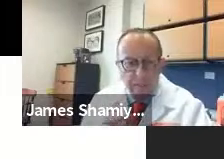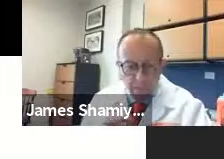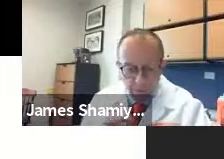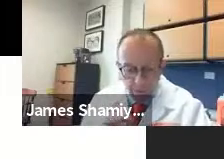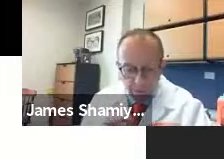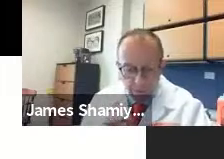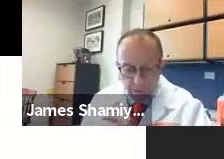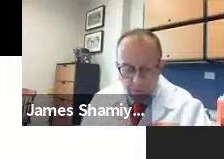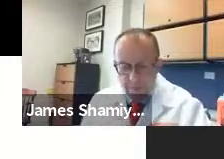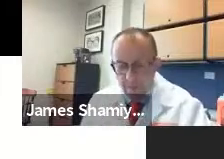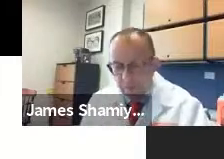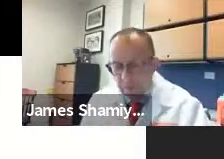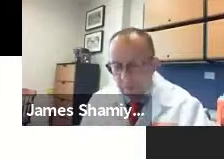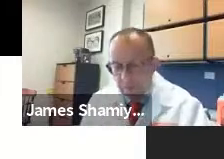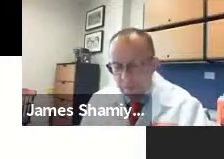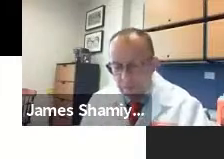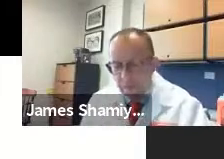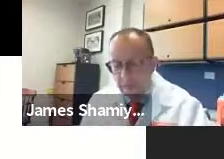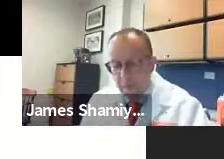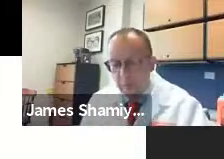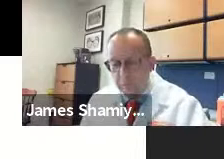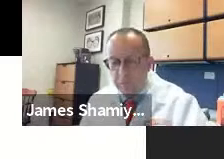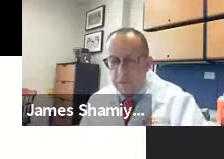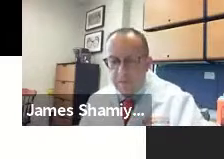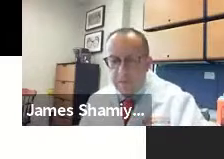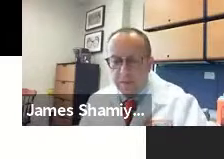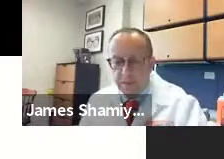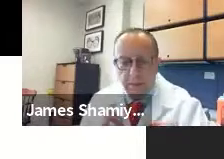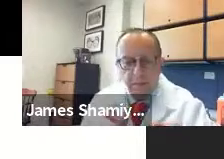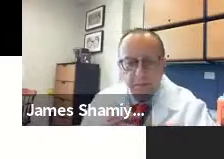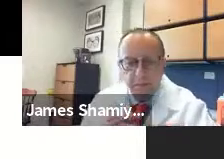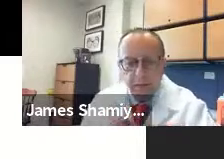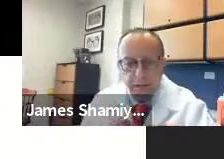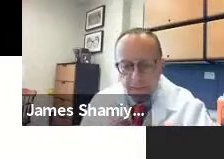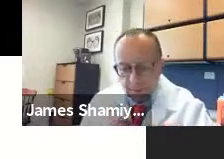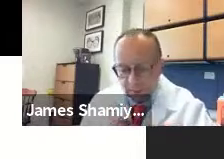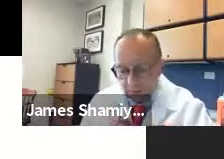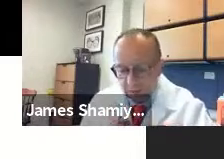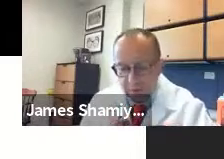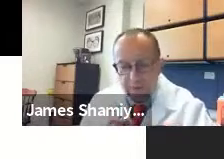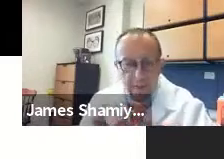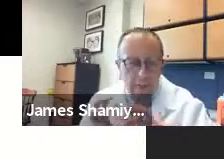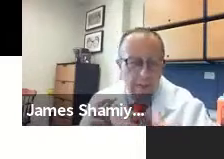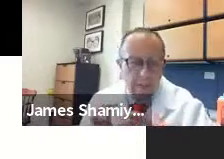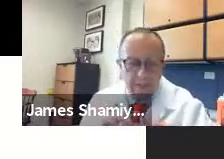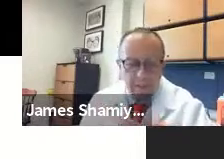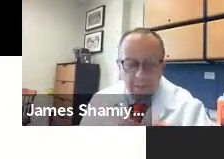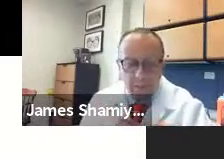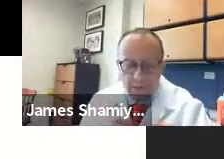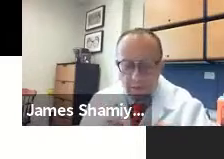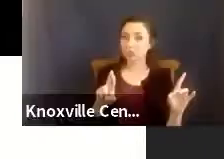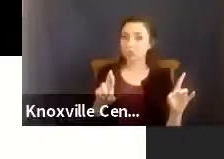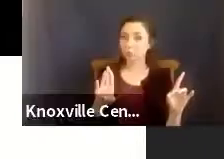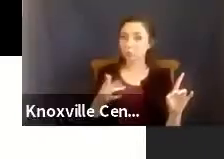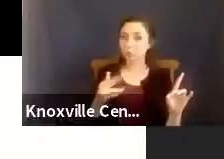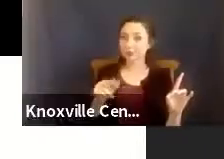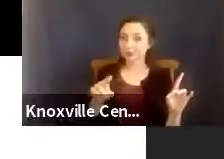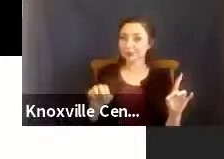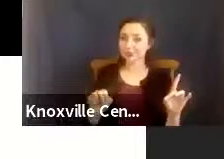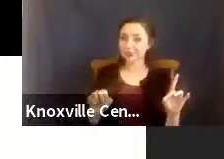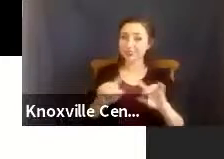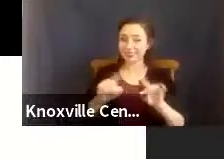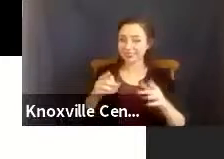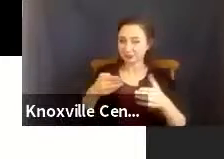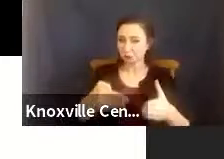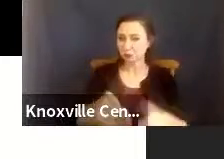again, will be a lot of this will, or some of this will portray some of the things Dr. Buchanan just did in a different way. Also,